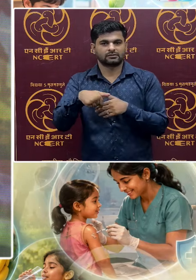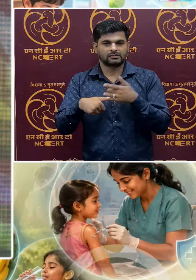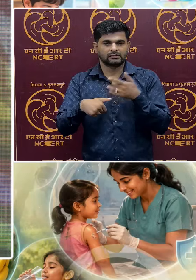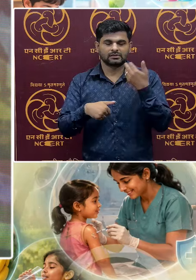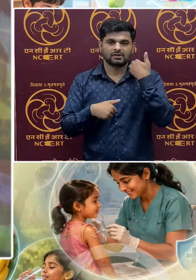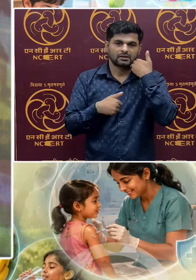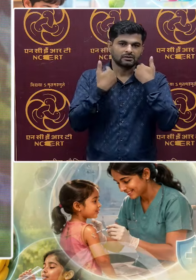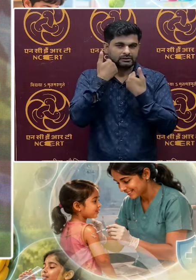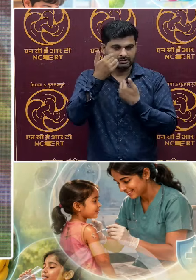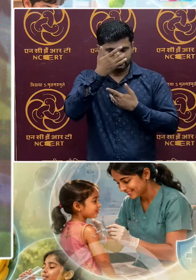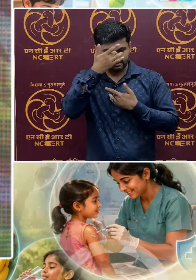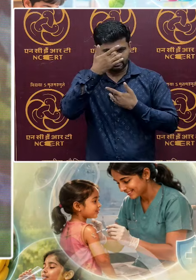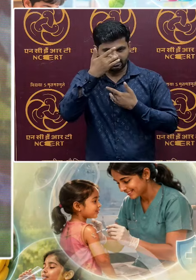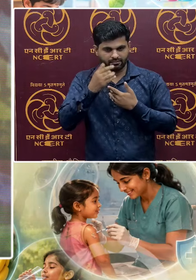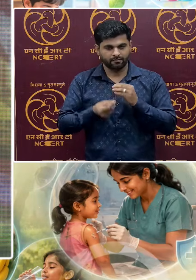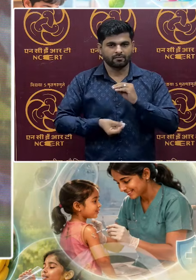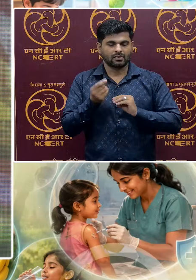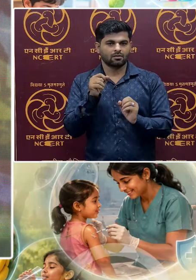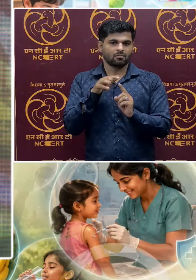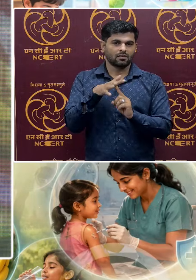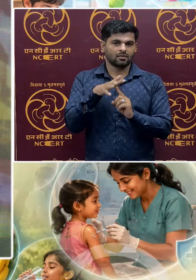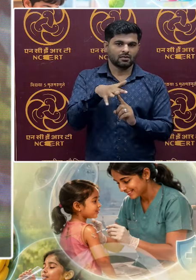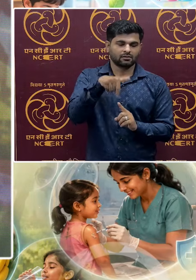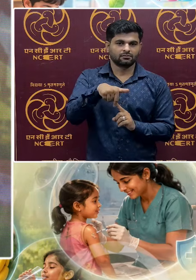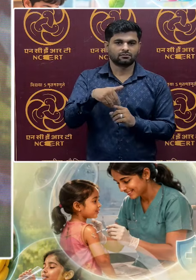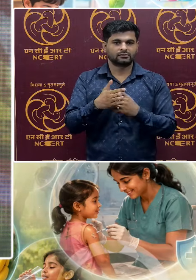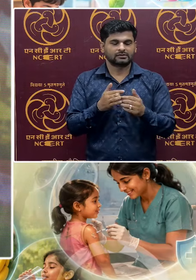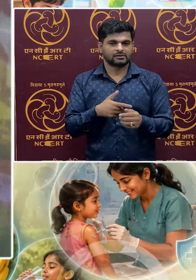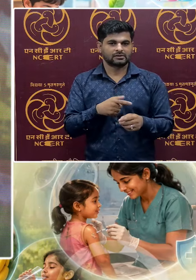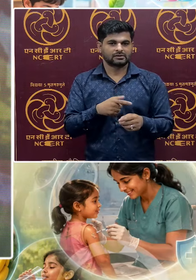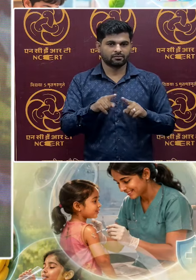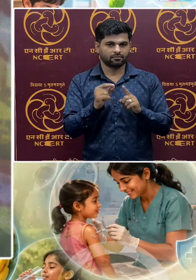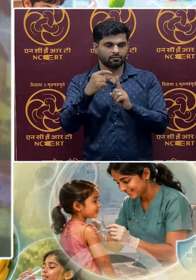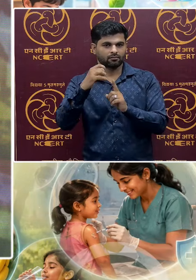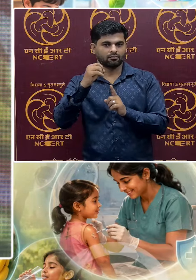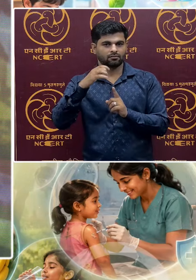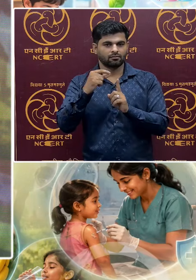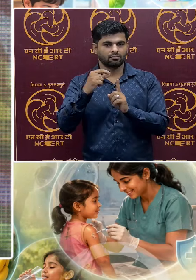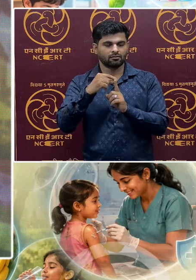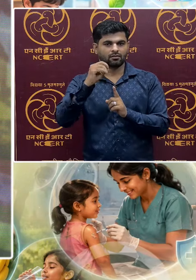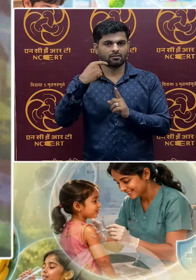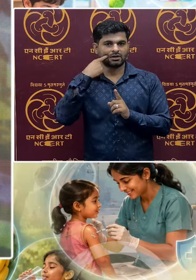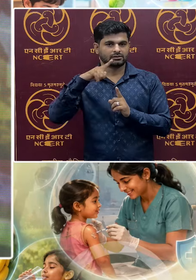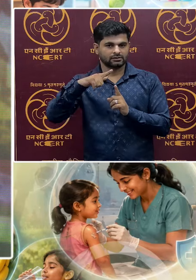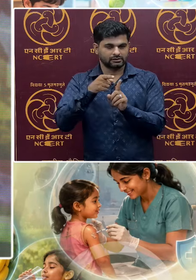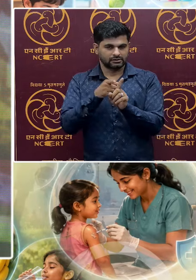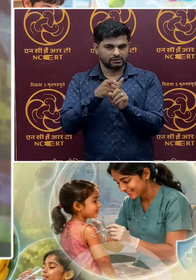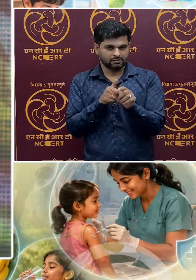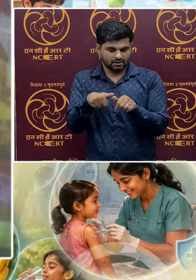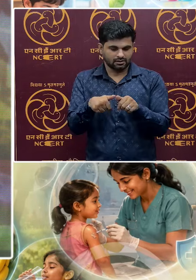disease which can be very, very harmful. If somebody gets polio, the life of the child is destroyed